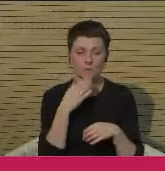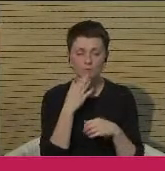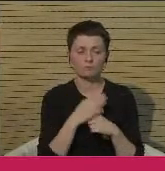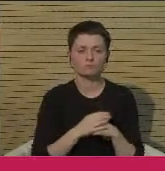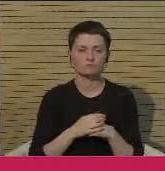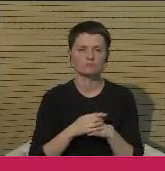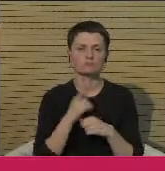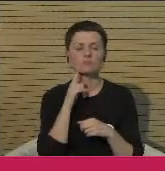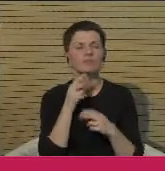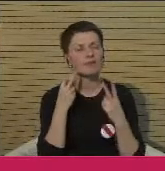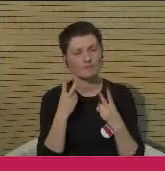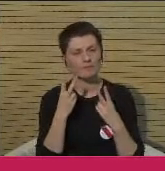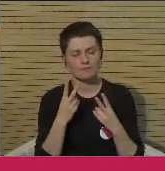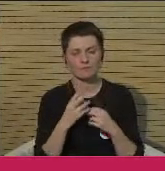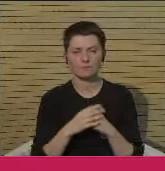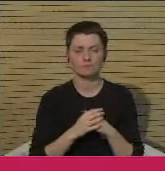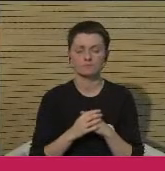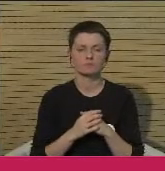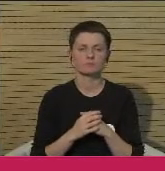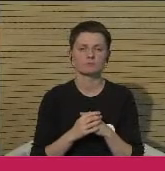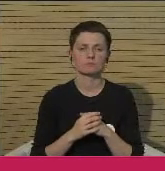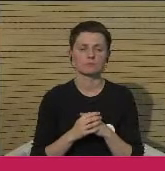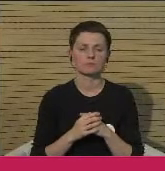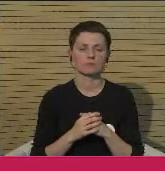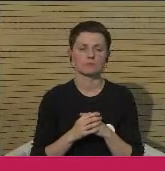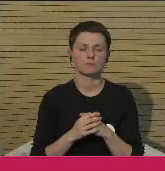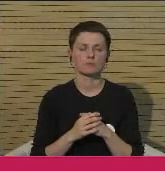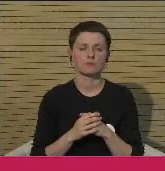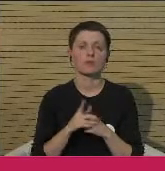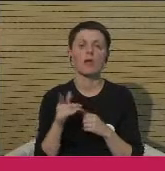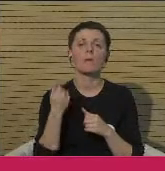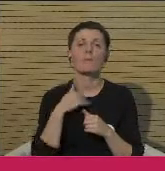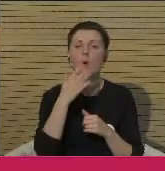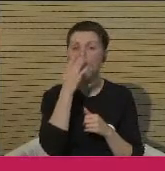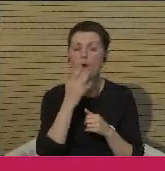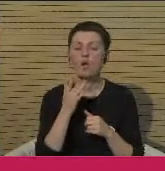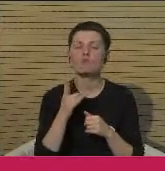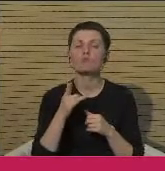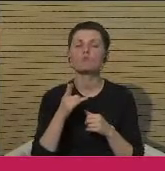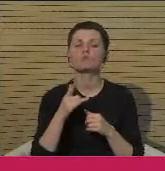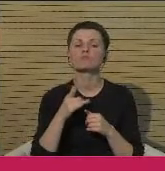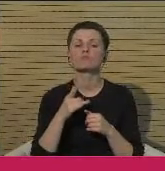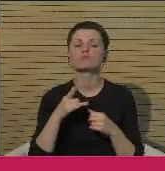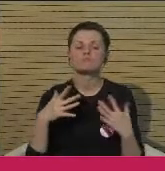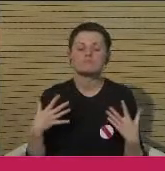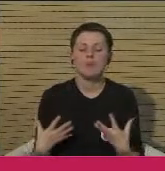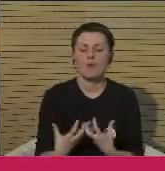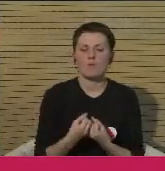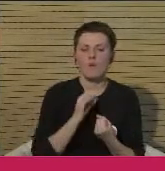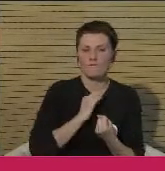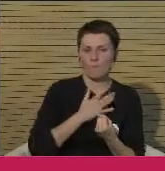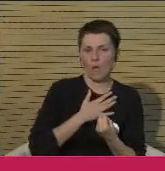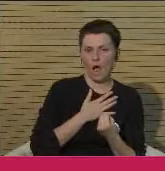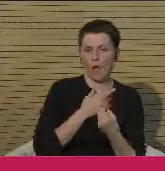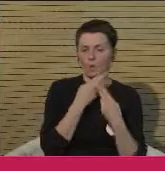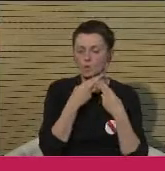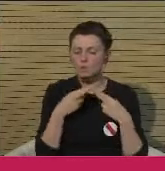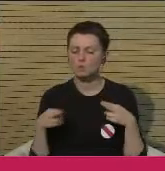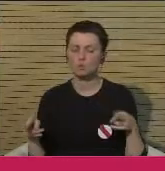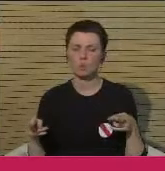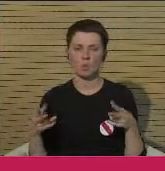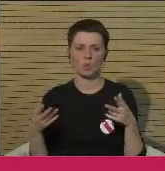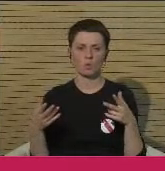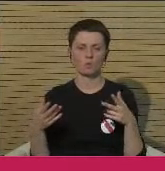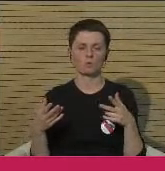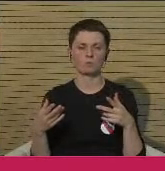it's irrelevant. I think the most important thing at this moment is that Belarus is discovering its